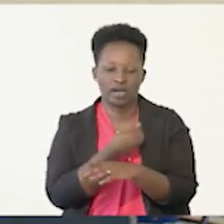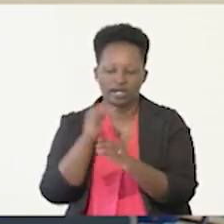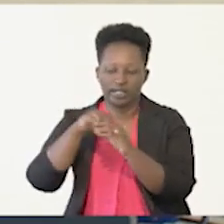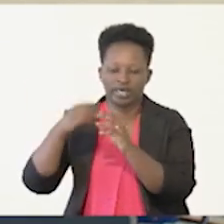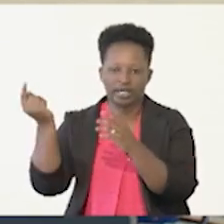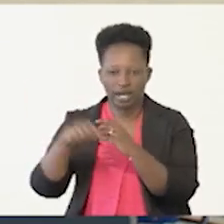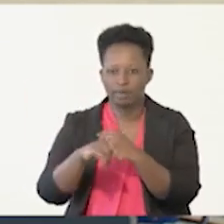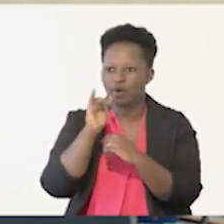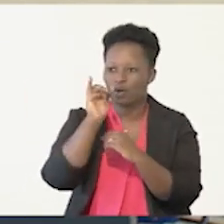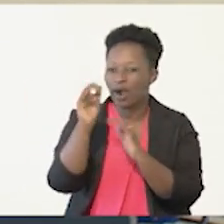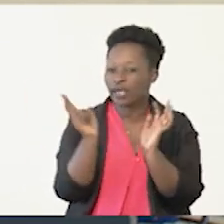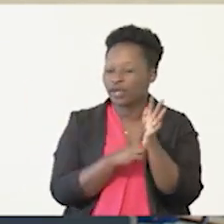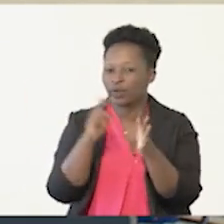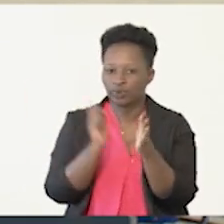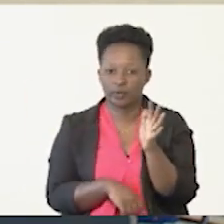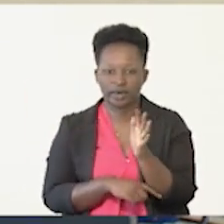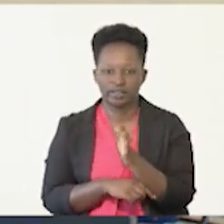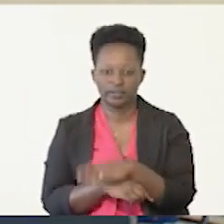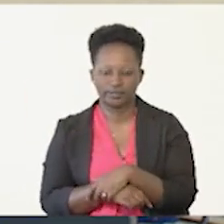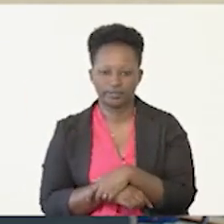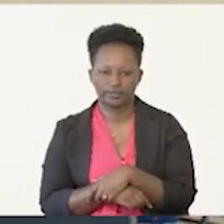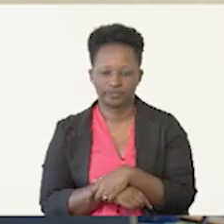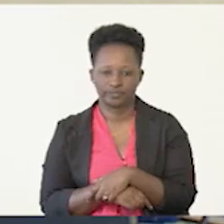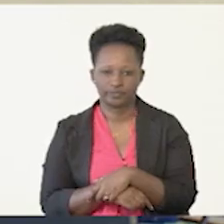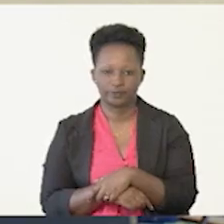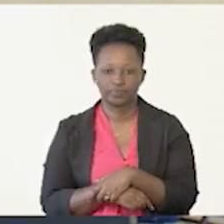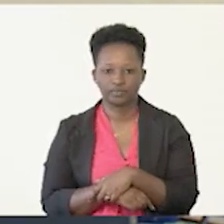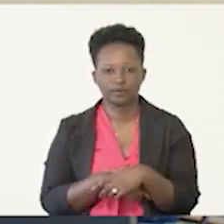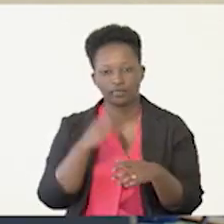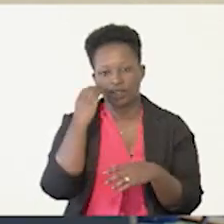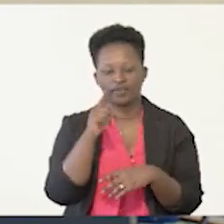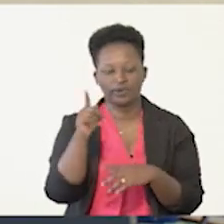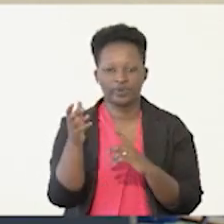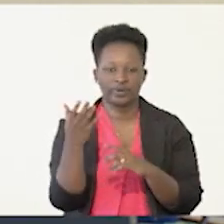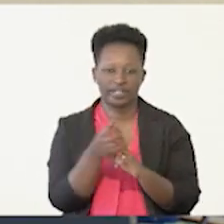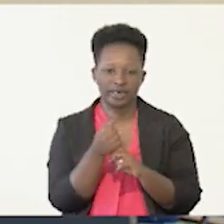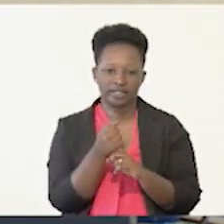be our Y, which is our disposable income? If you get